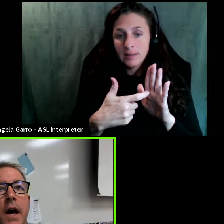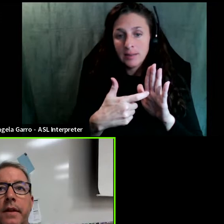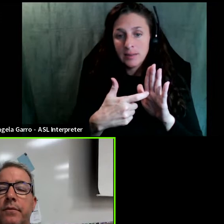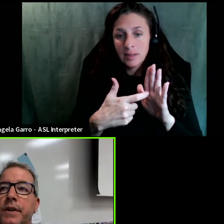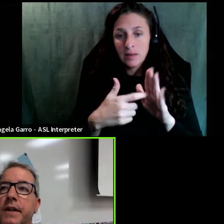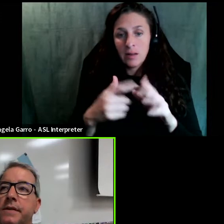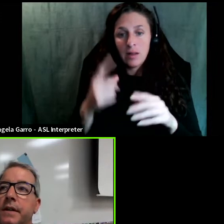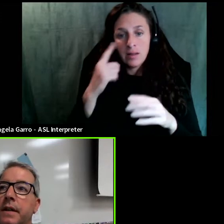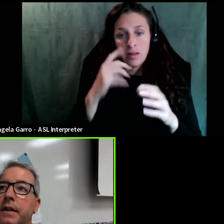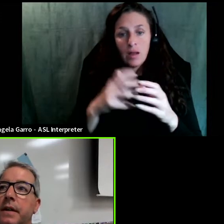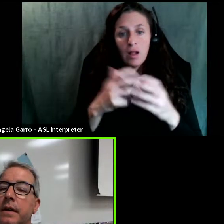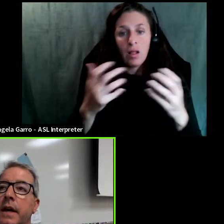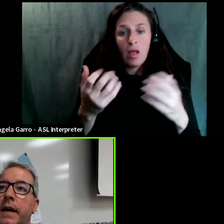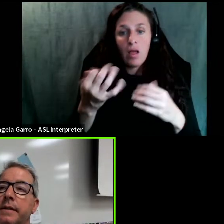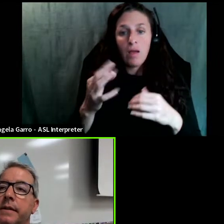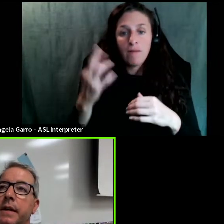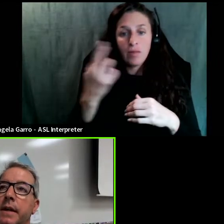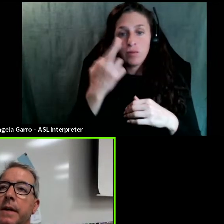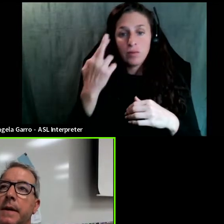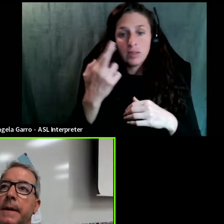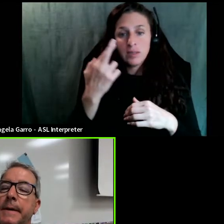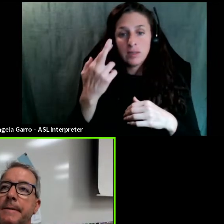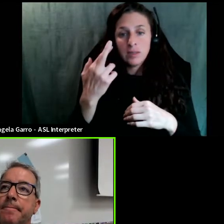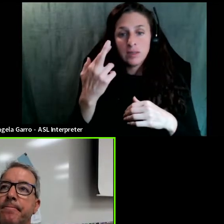a lot of the reason that